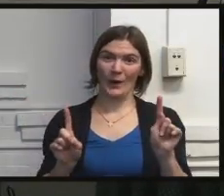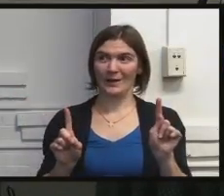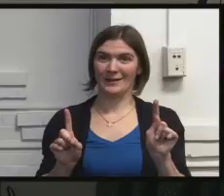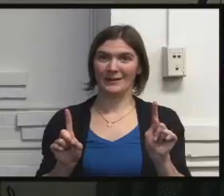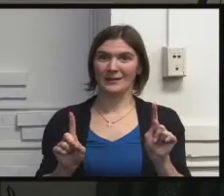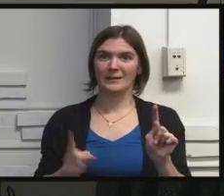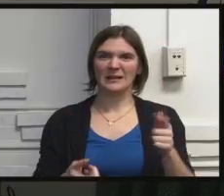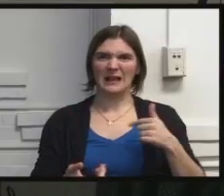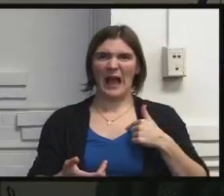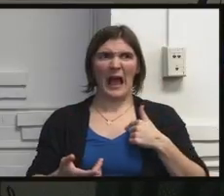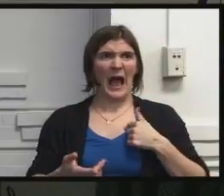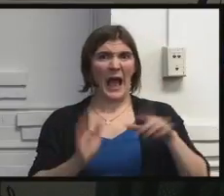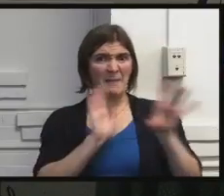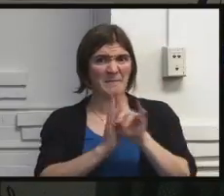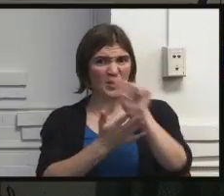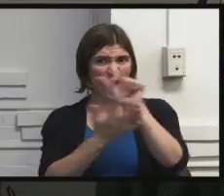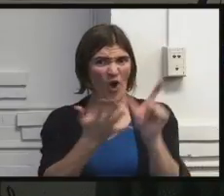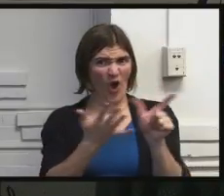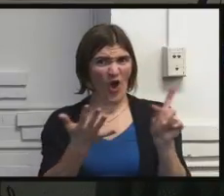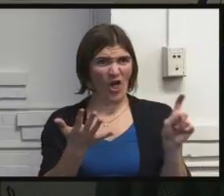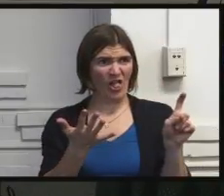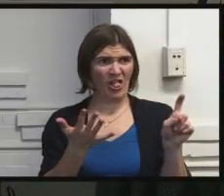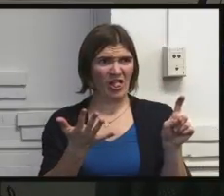We hit everyone we are?